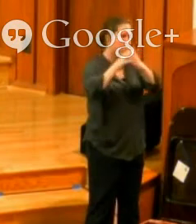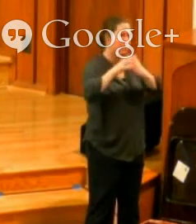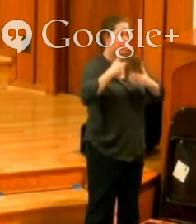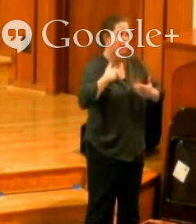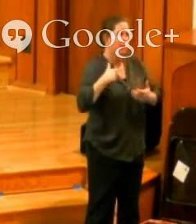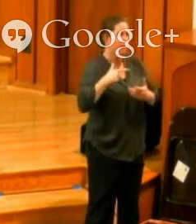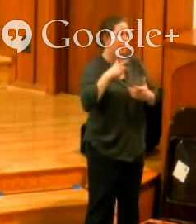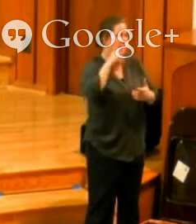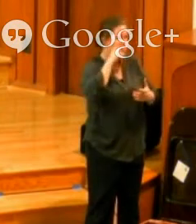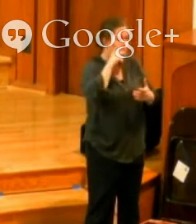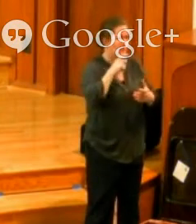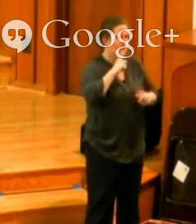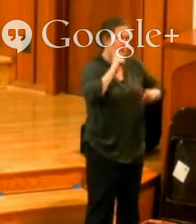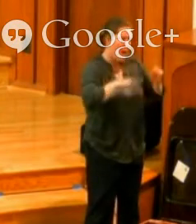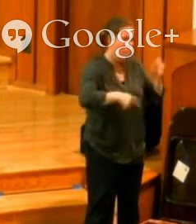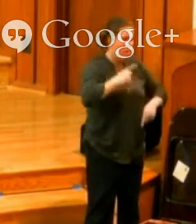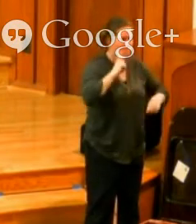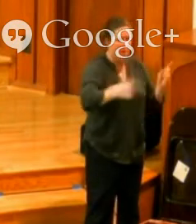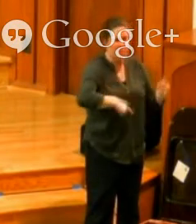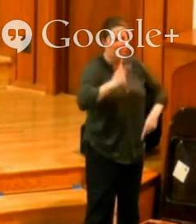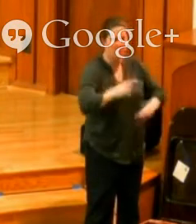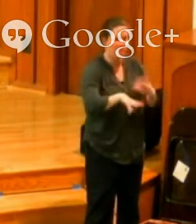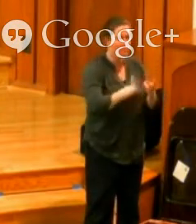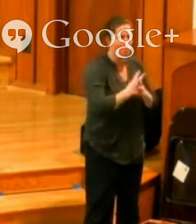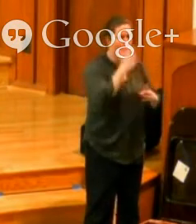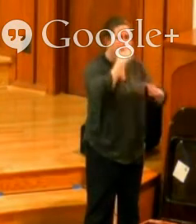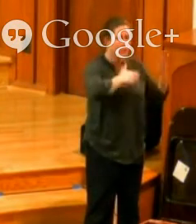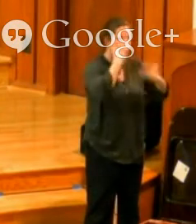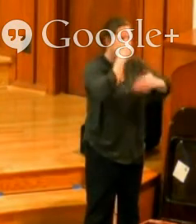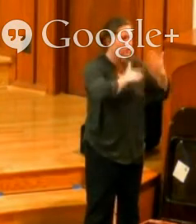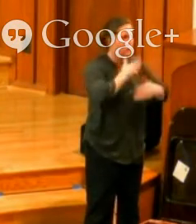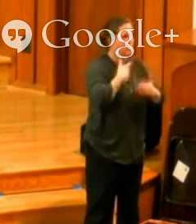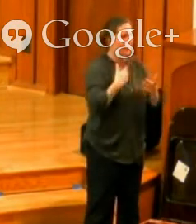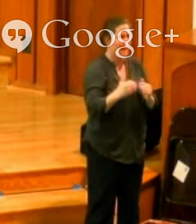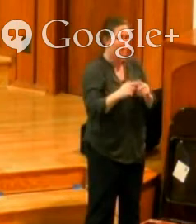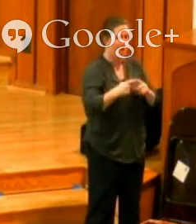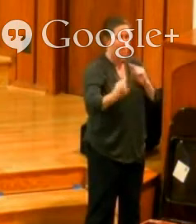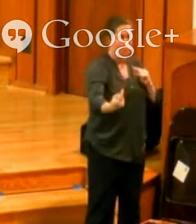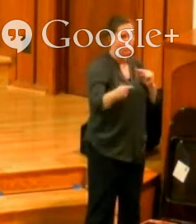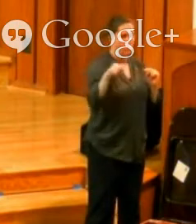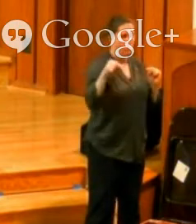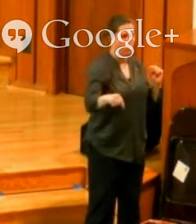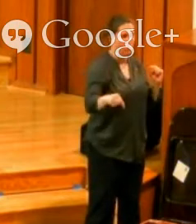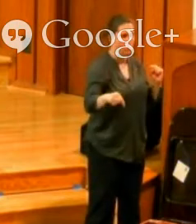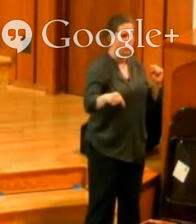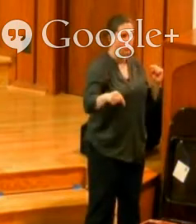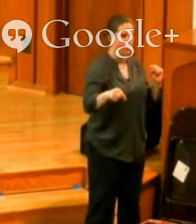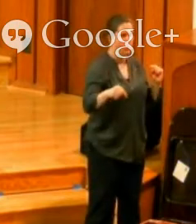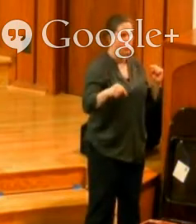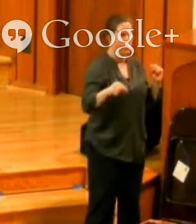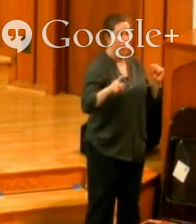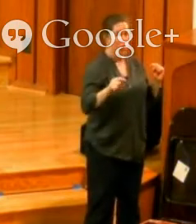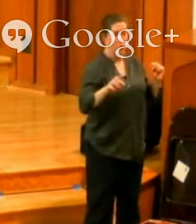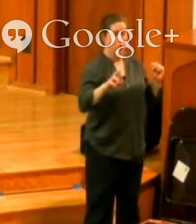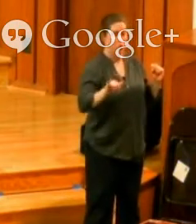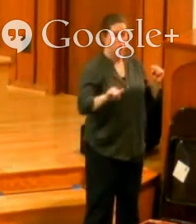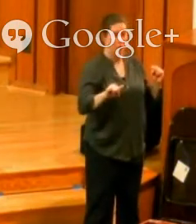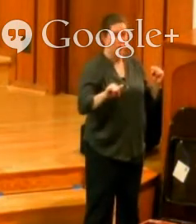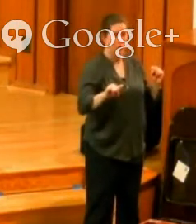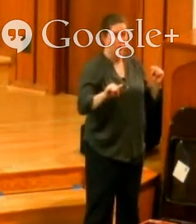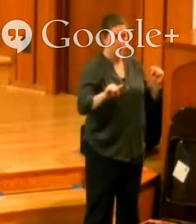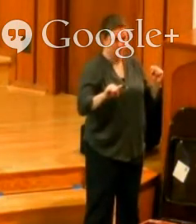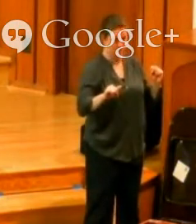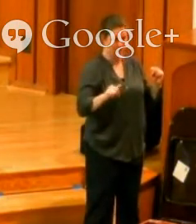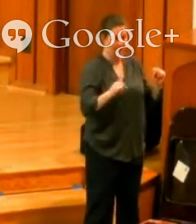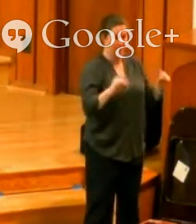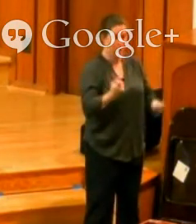world, calling the shots of the world of darkness. And there's an opposing force that's trying to maintain the harmony of good and maintain the harmony